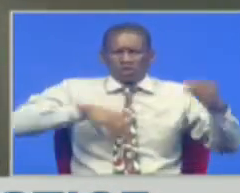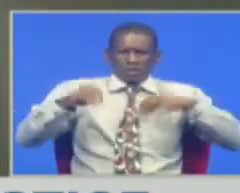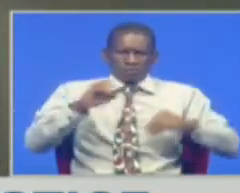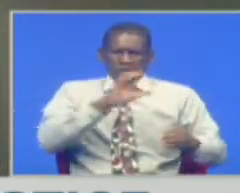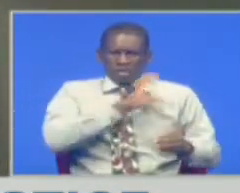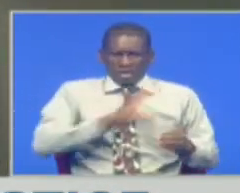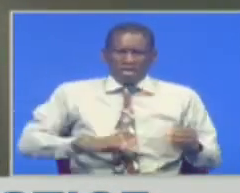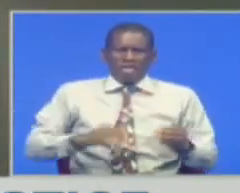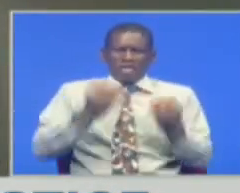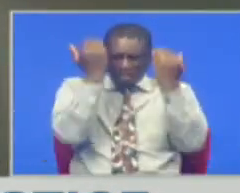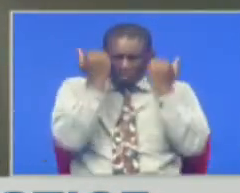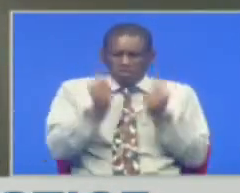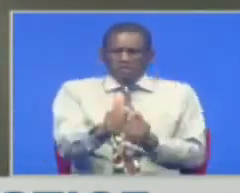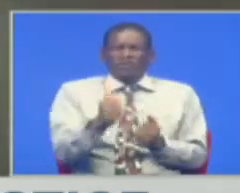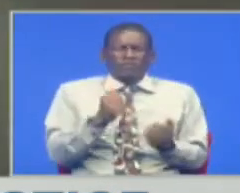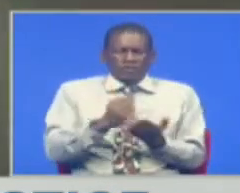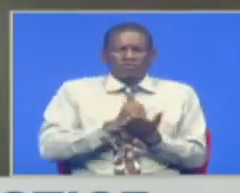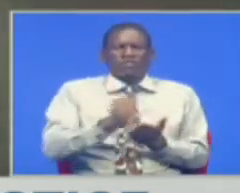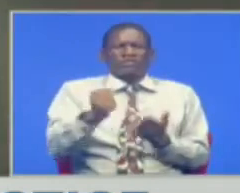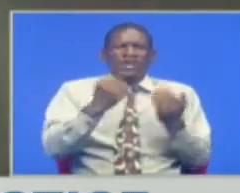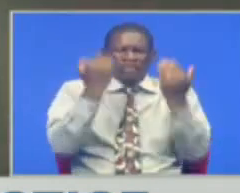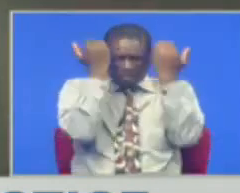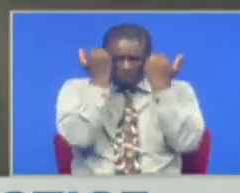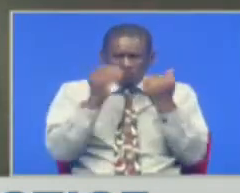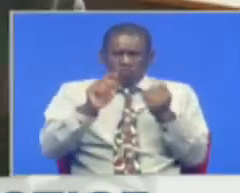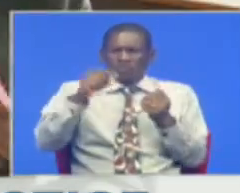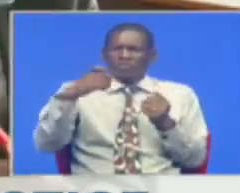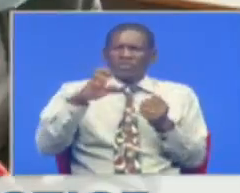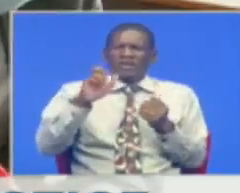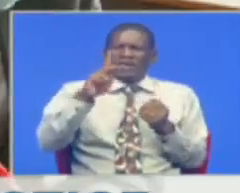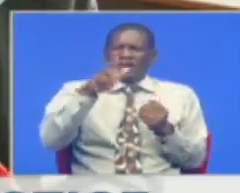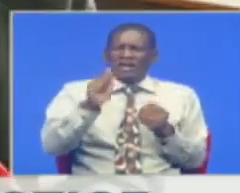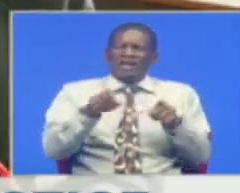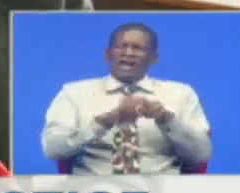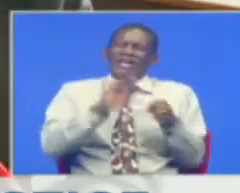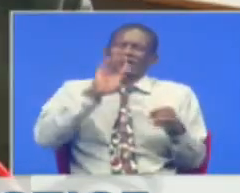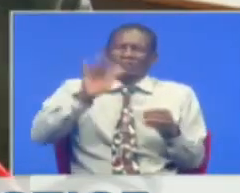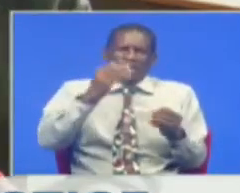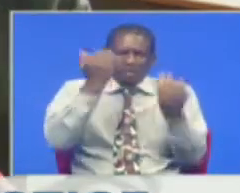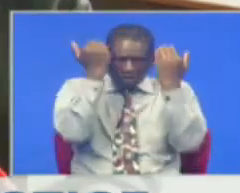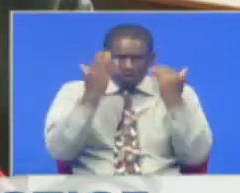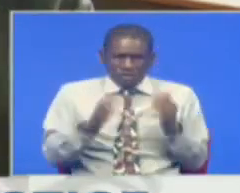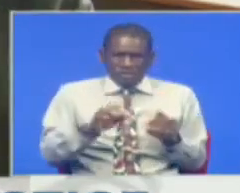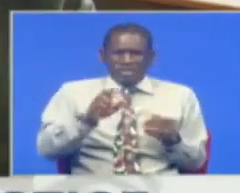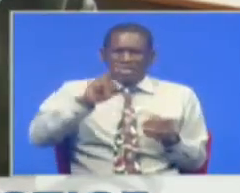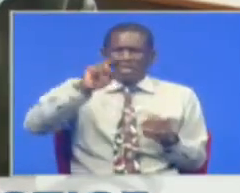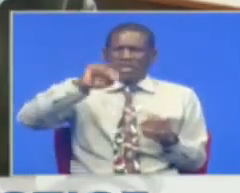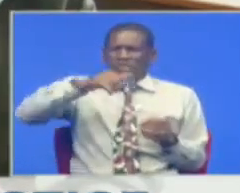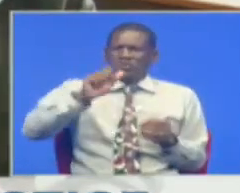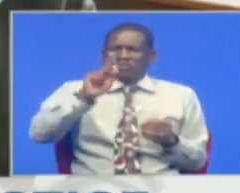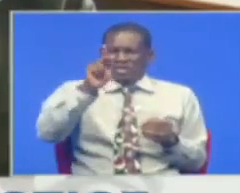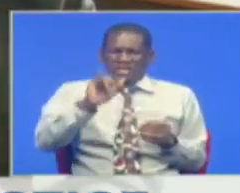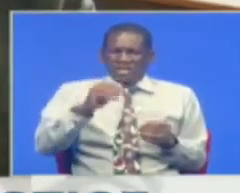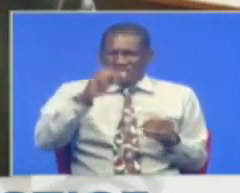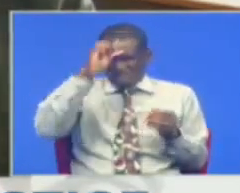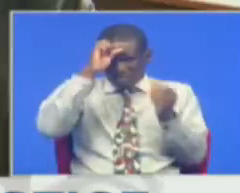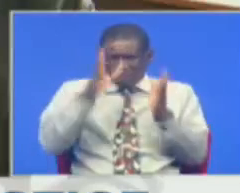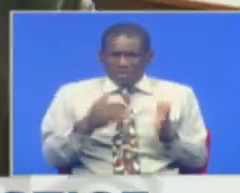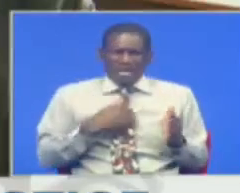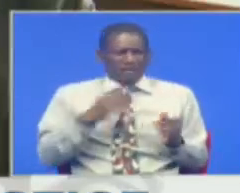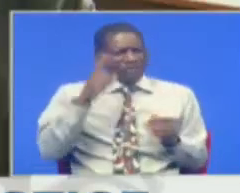seeking to refer the case to Tharaka Nithi as sought by the lawyers. Njuki and his co-accused were charged with conspiracy